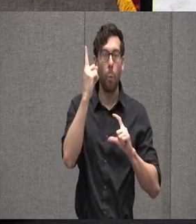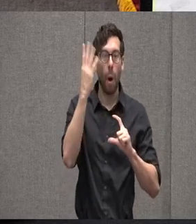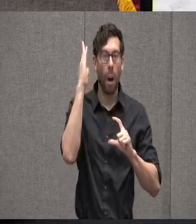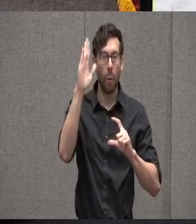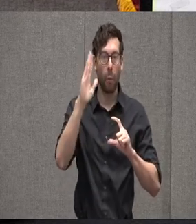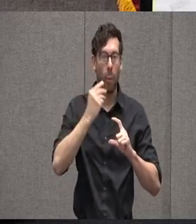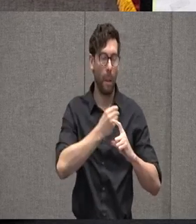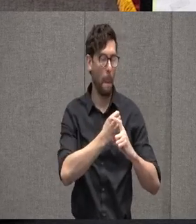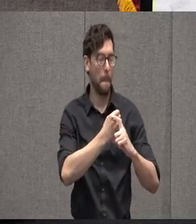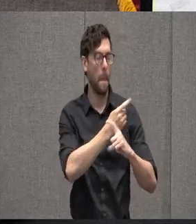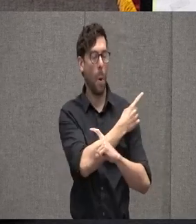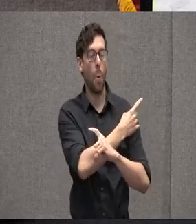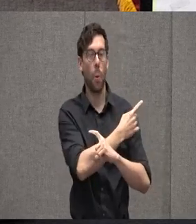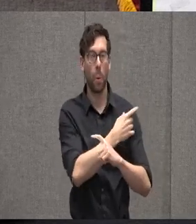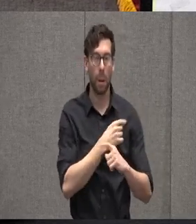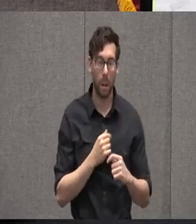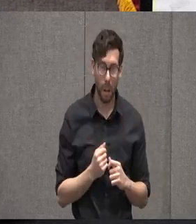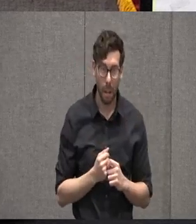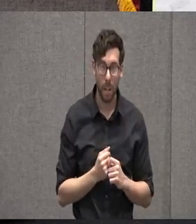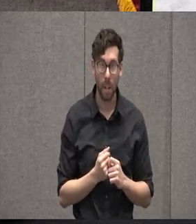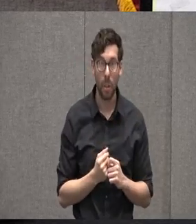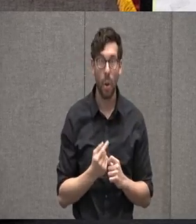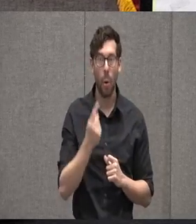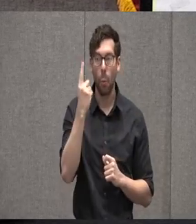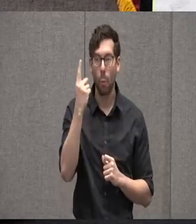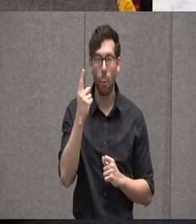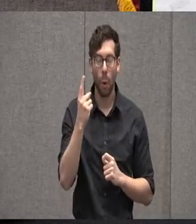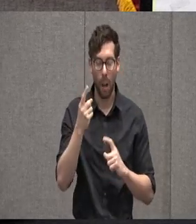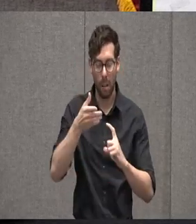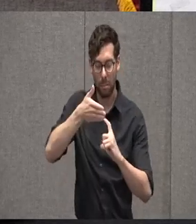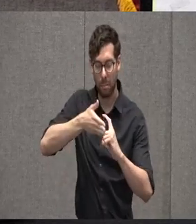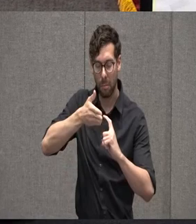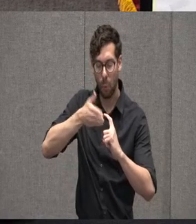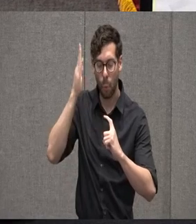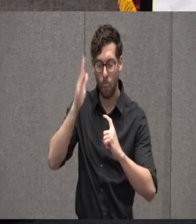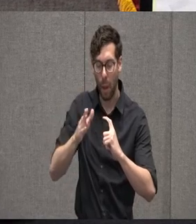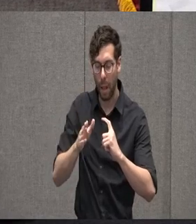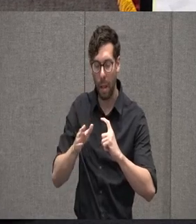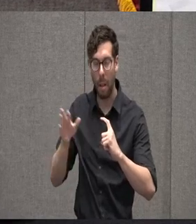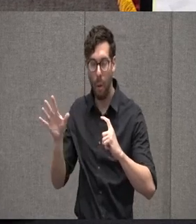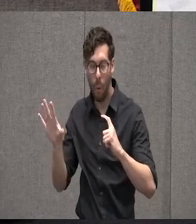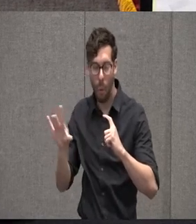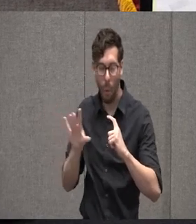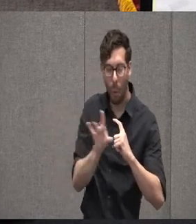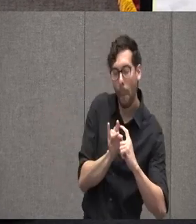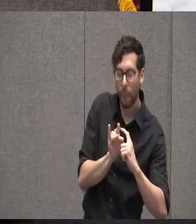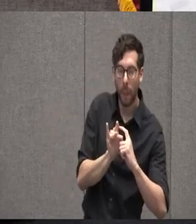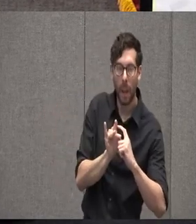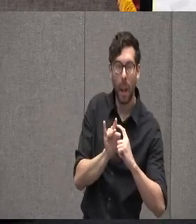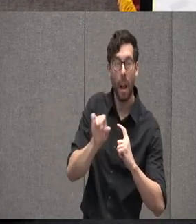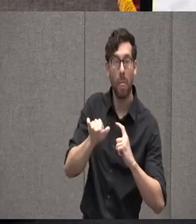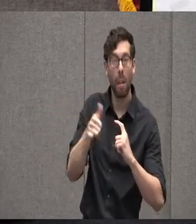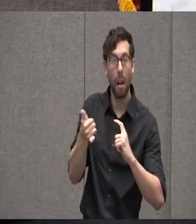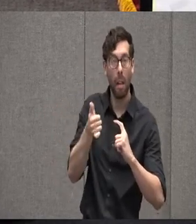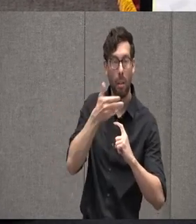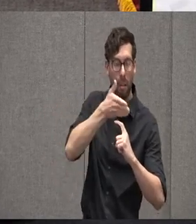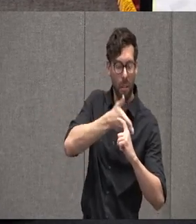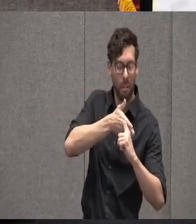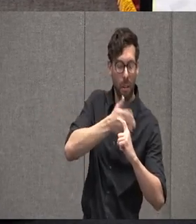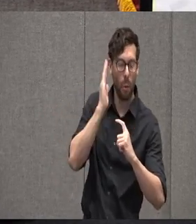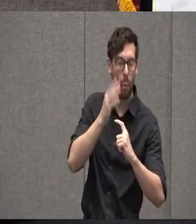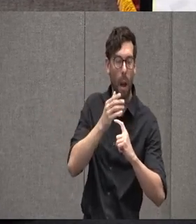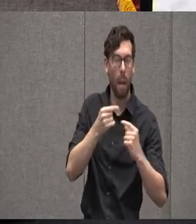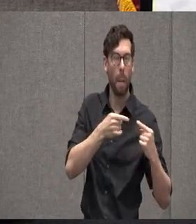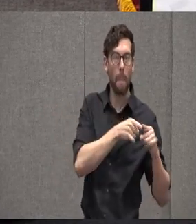magnet attracts and one side of the magnet repels. So let's see, each magnet has a side that attracts and